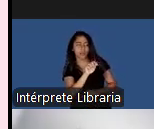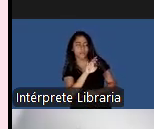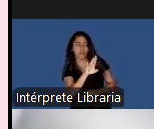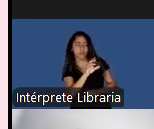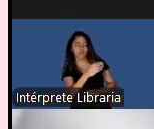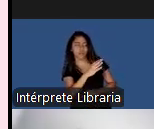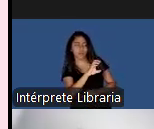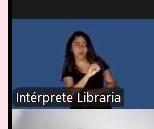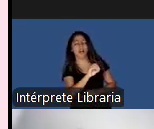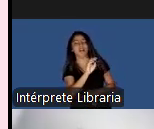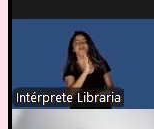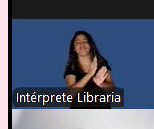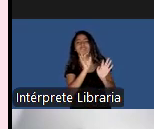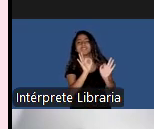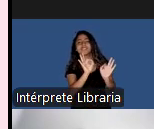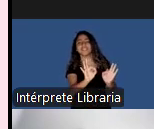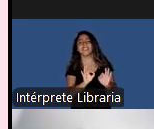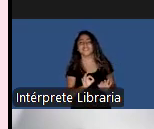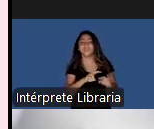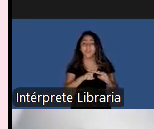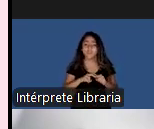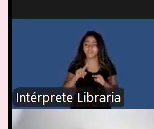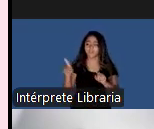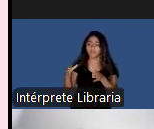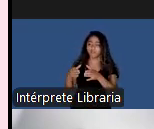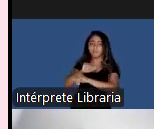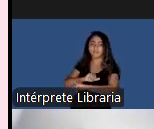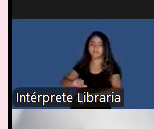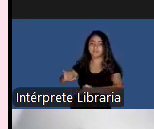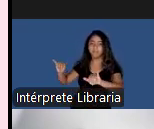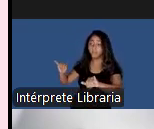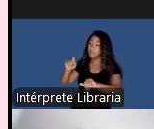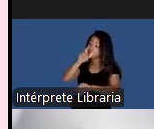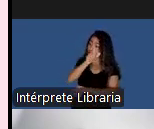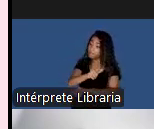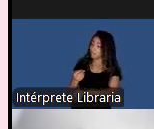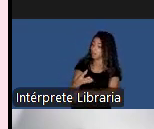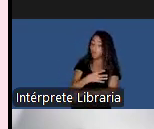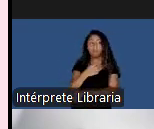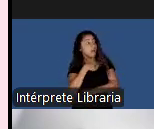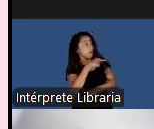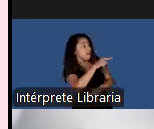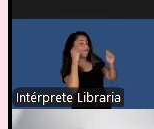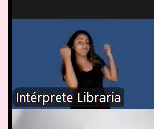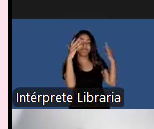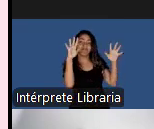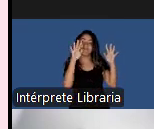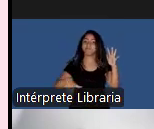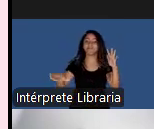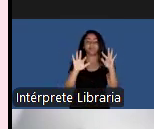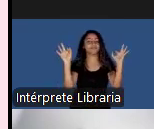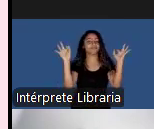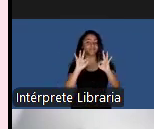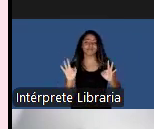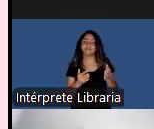CEO. And we know that because of the response of our team when we announced that. The team was really